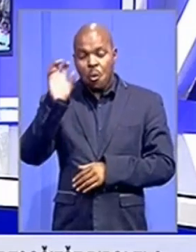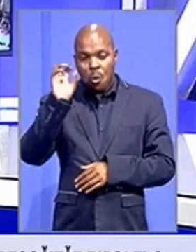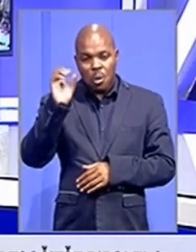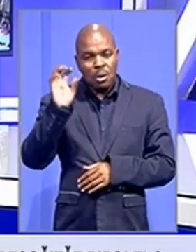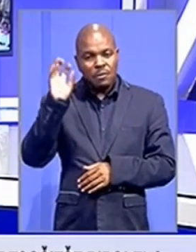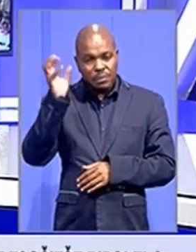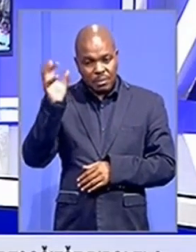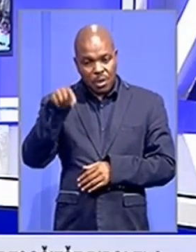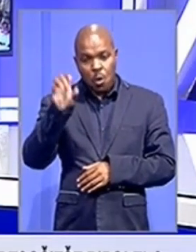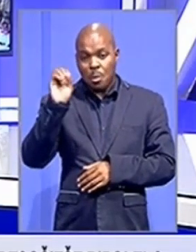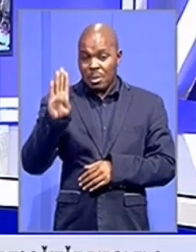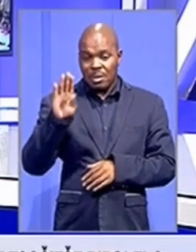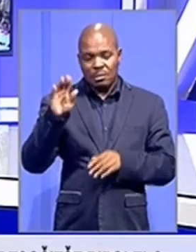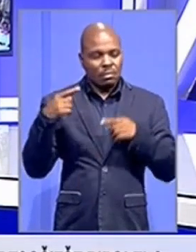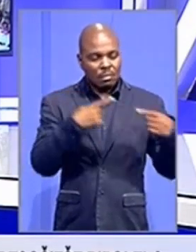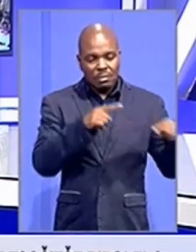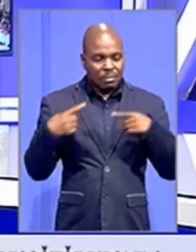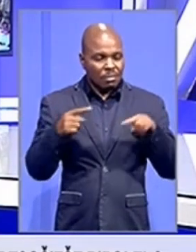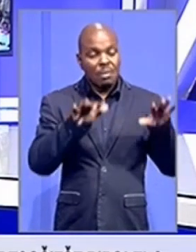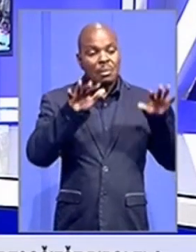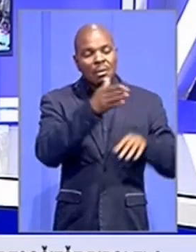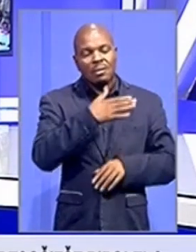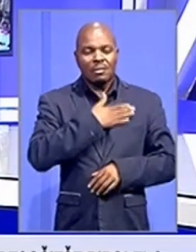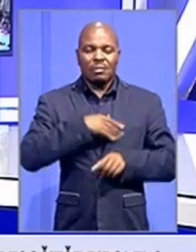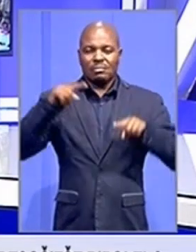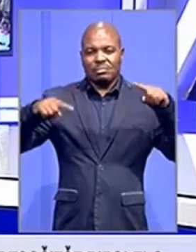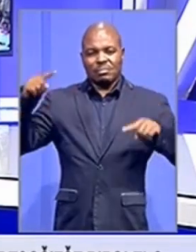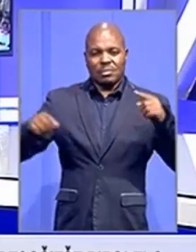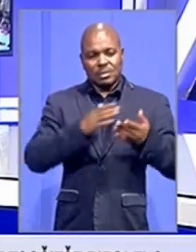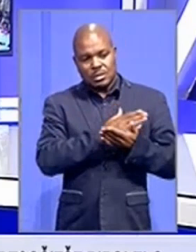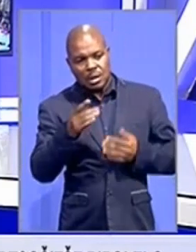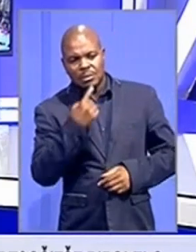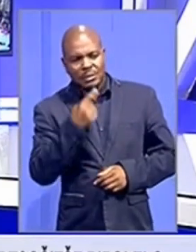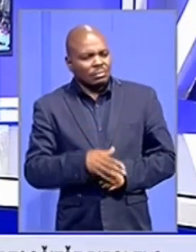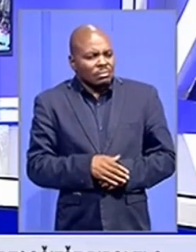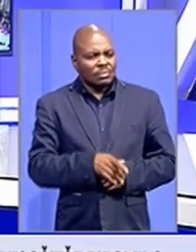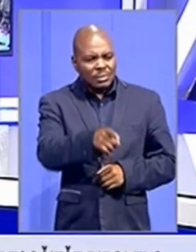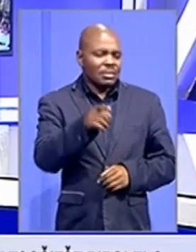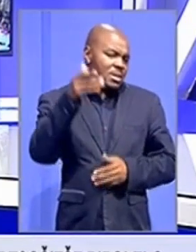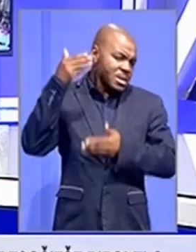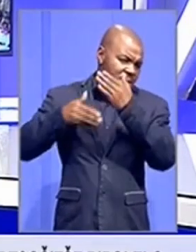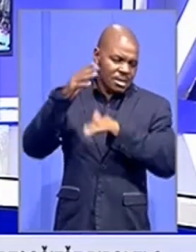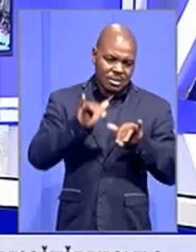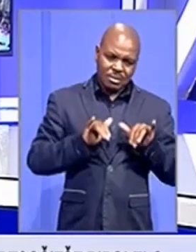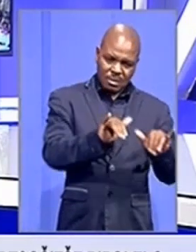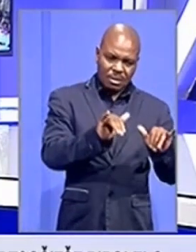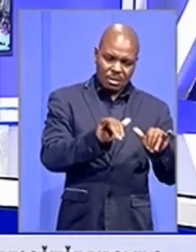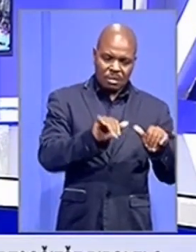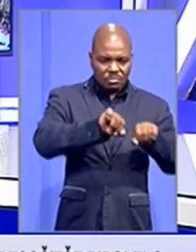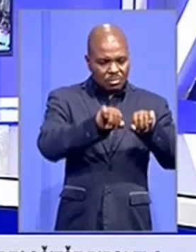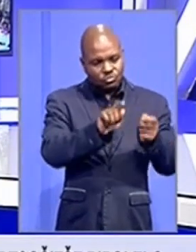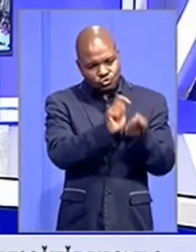tswela pele. Badudi ba ntšhitse maikutlo a wa fapanego fao ba bangwe ba rego histori e tshwanetse go dula e le